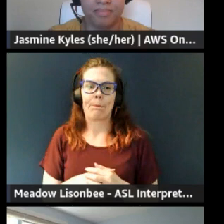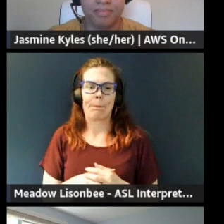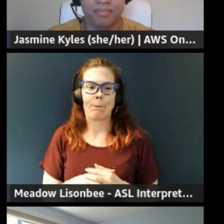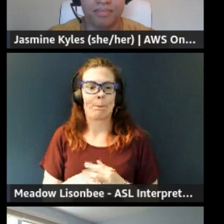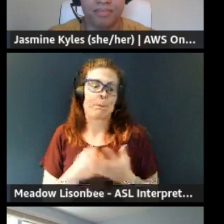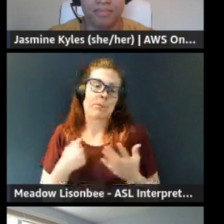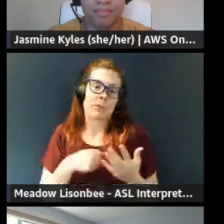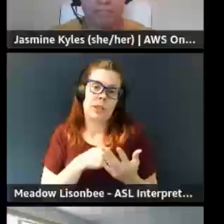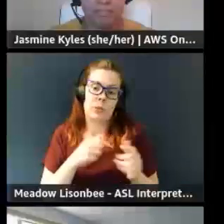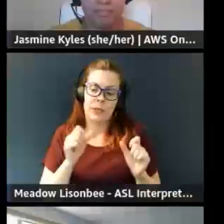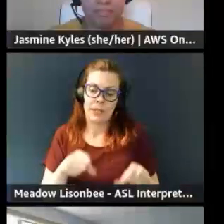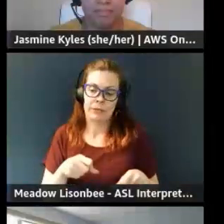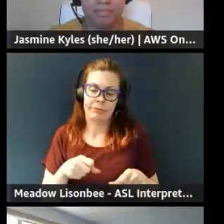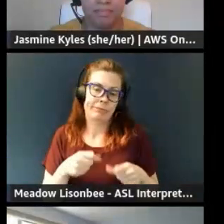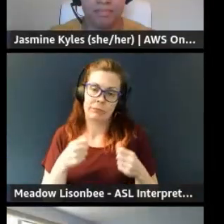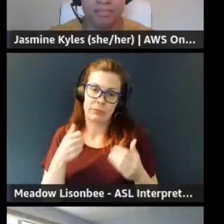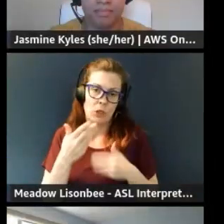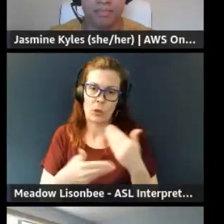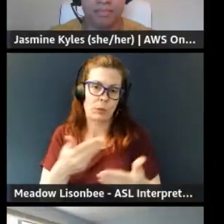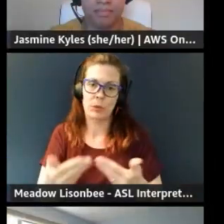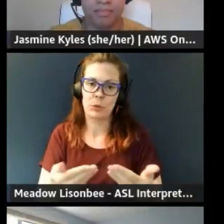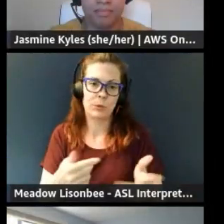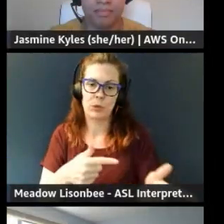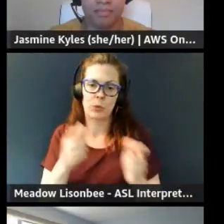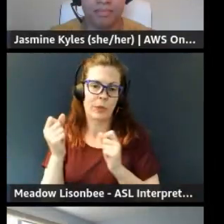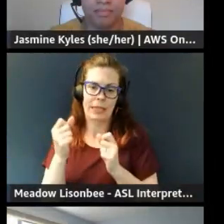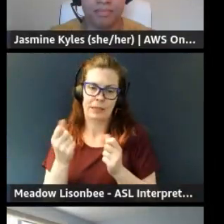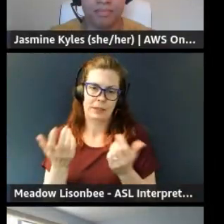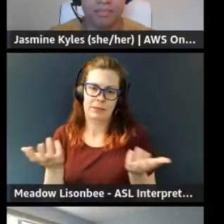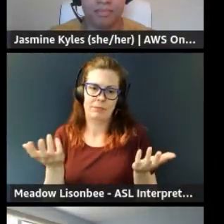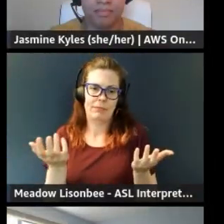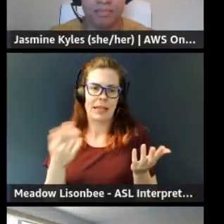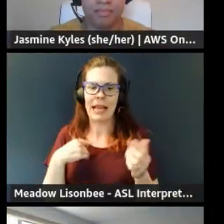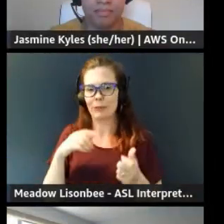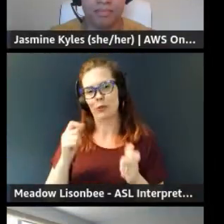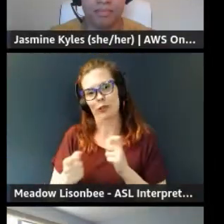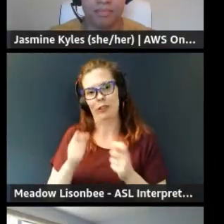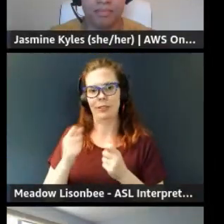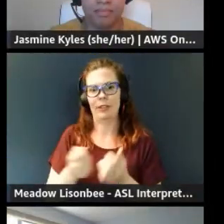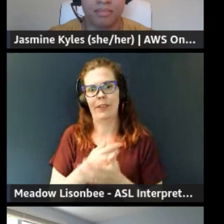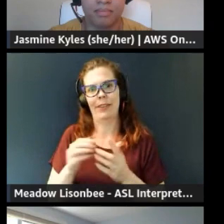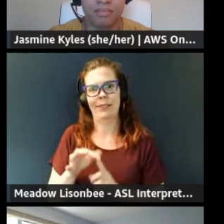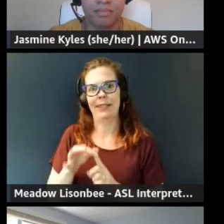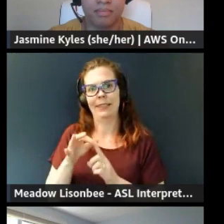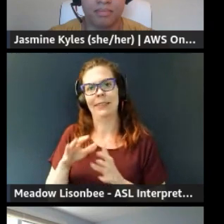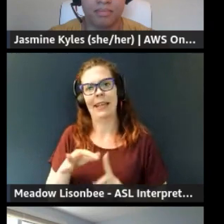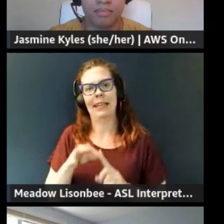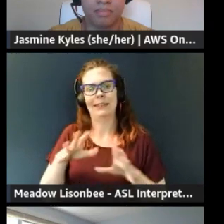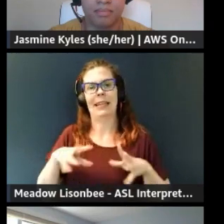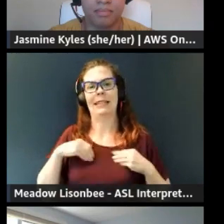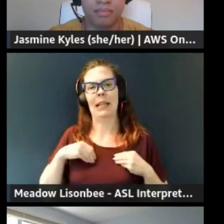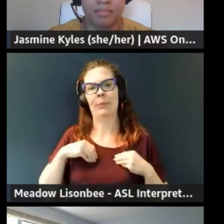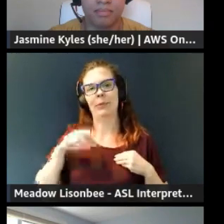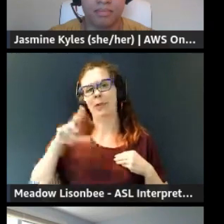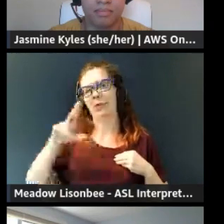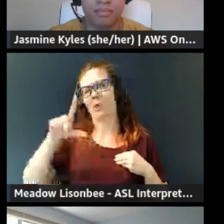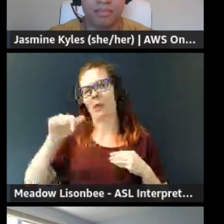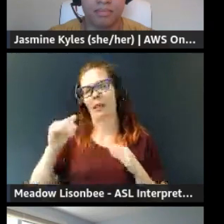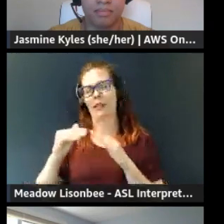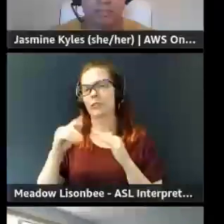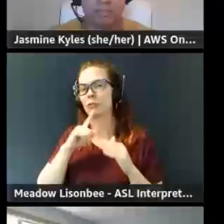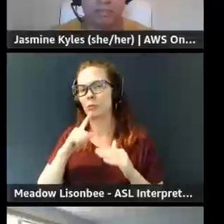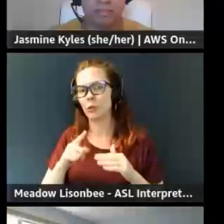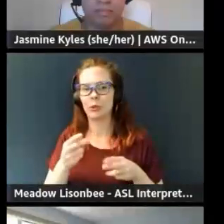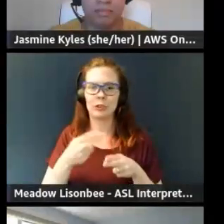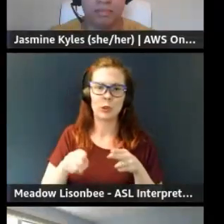And we can go through these really quick. I have to change all of these except EULAs to true. A brief